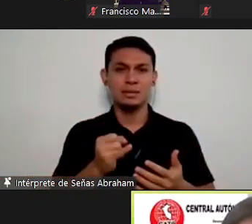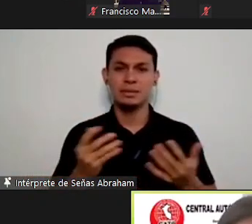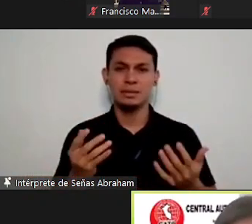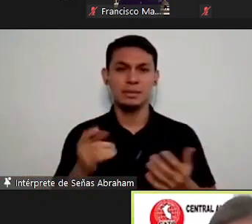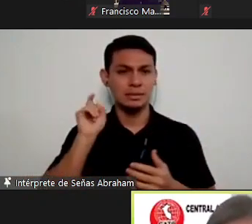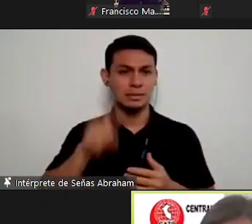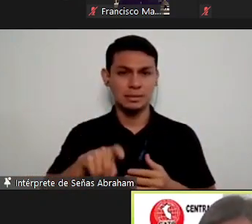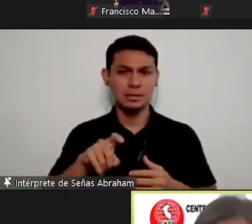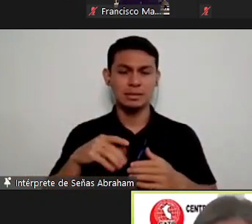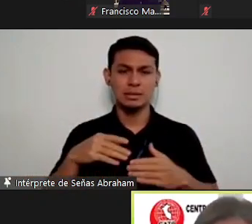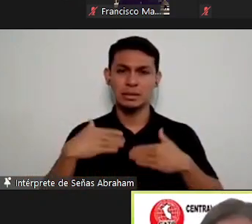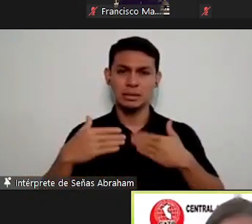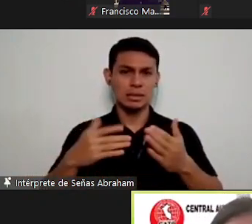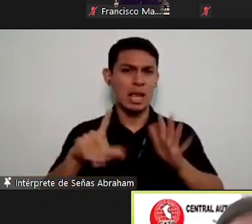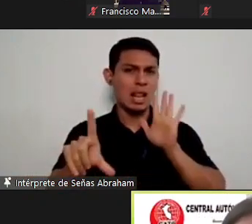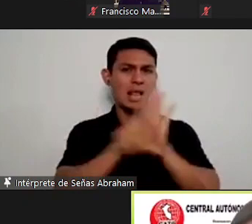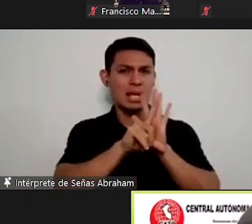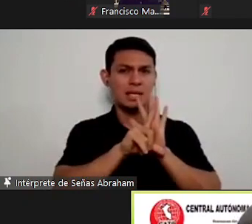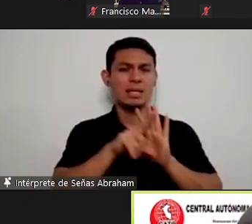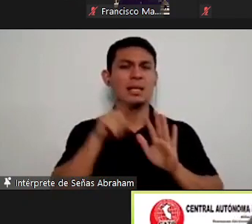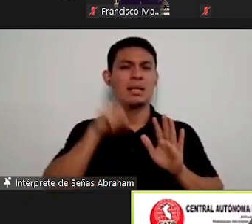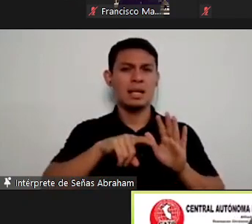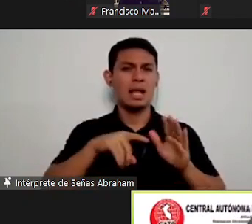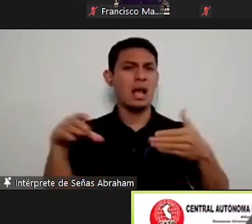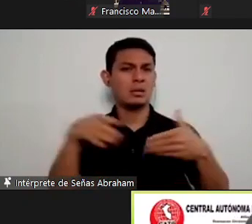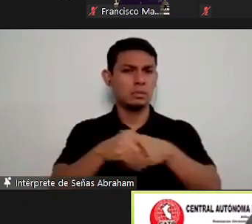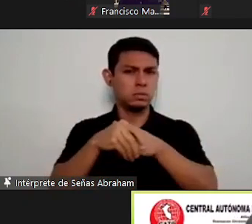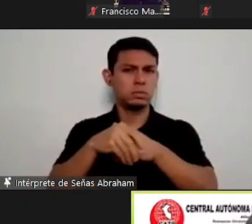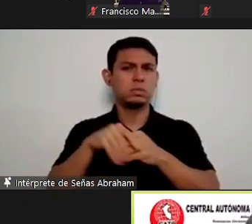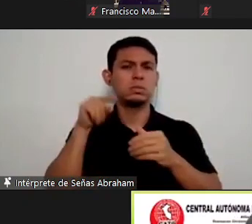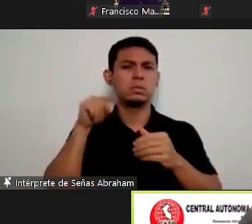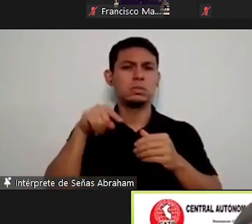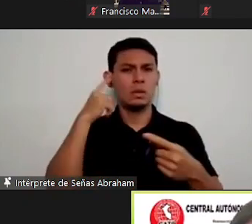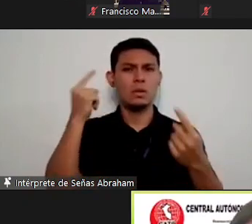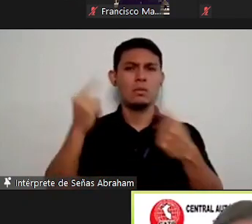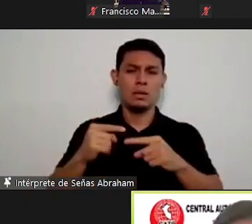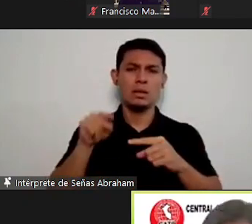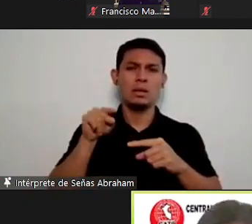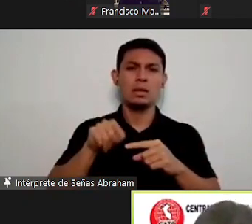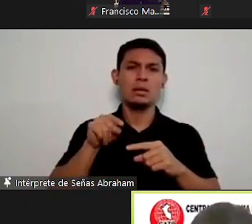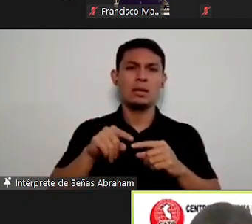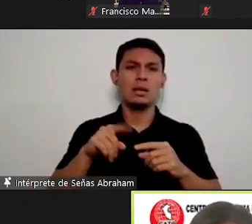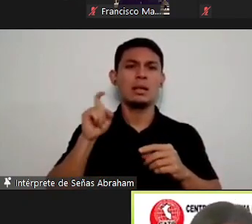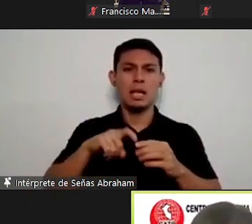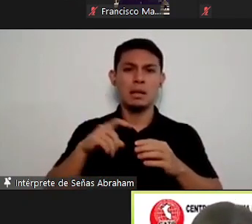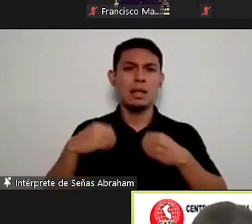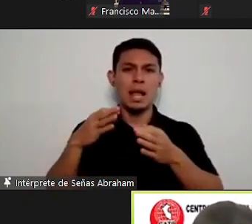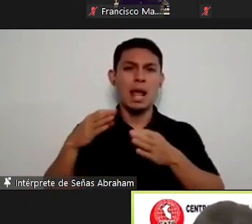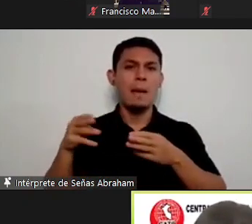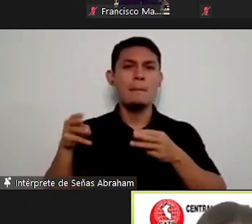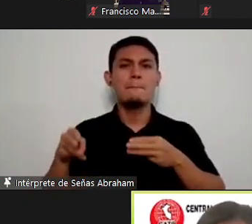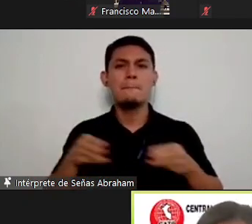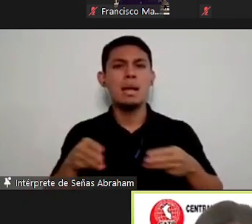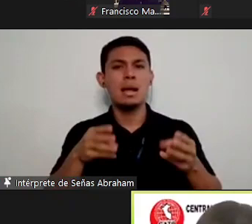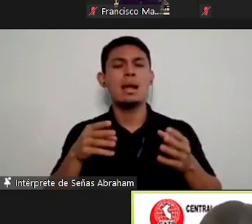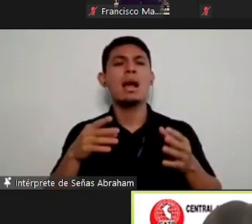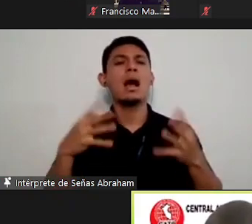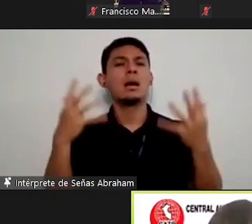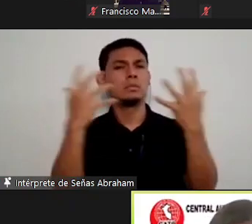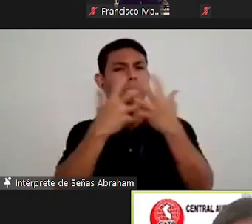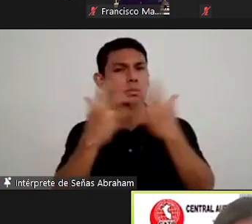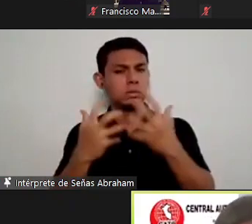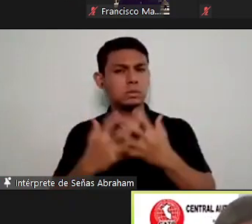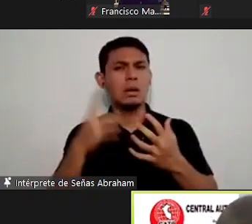cannot just ratify things we have to have legislative legislature that comes alongside these agreements and generate the adequate